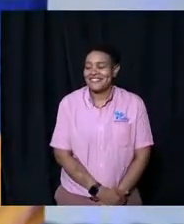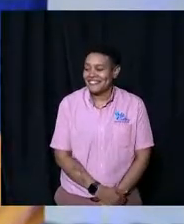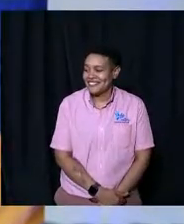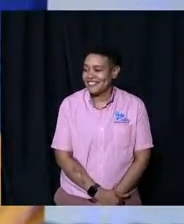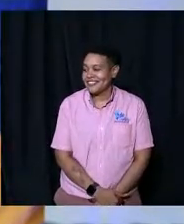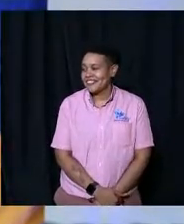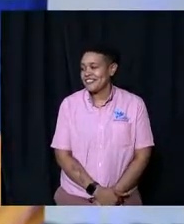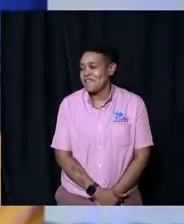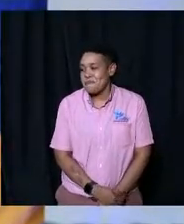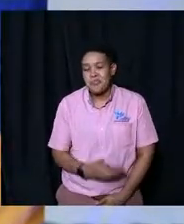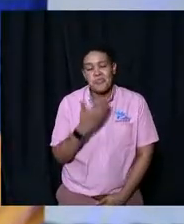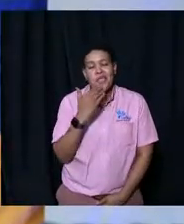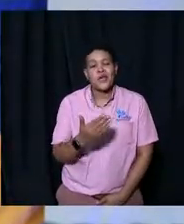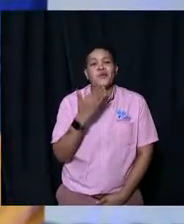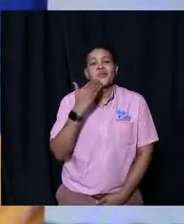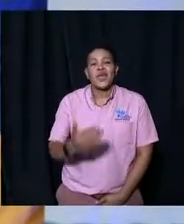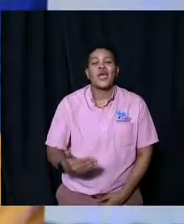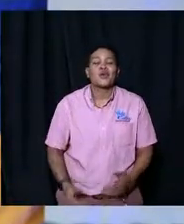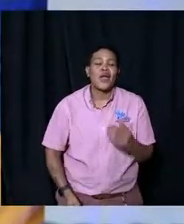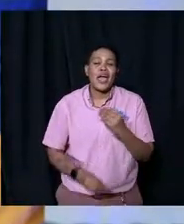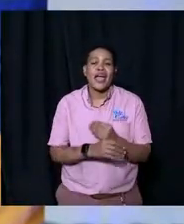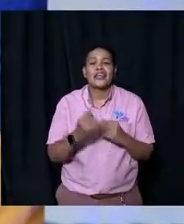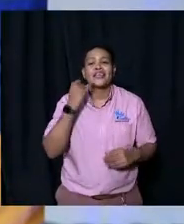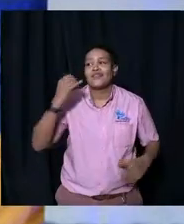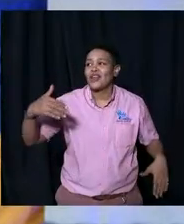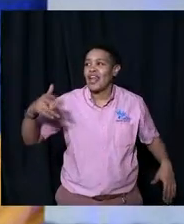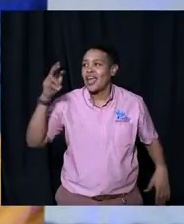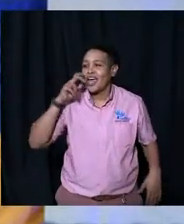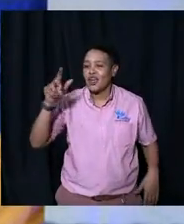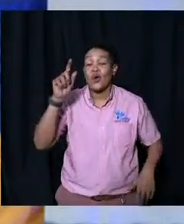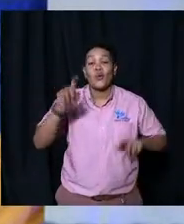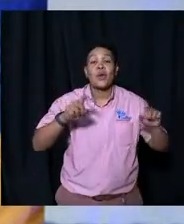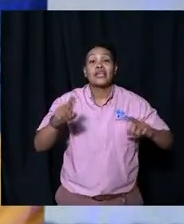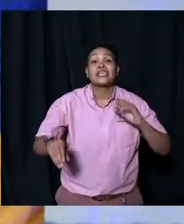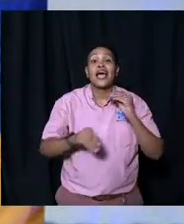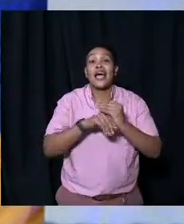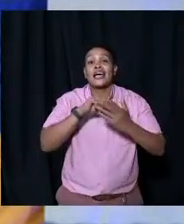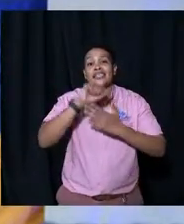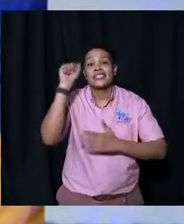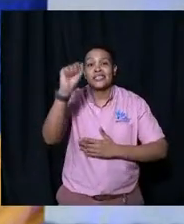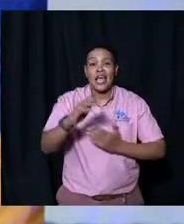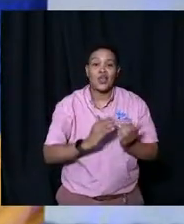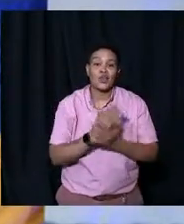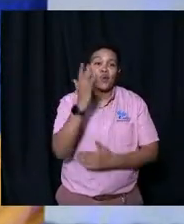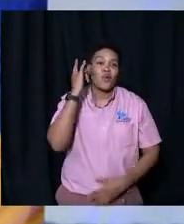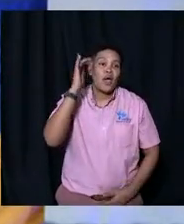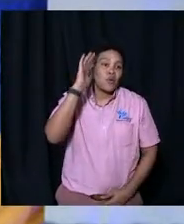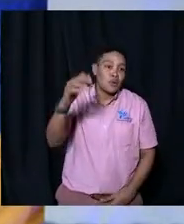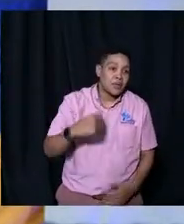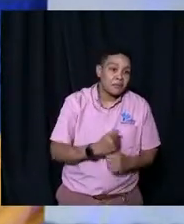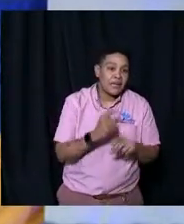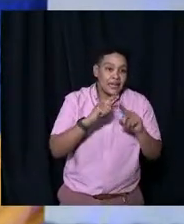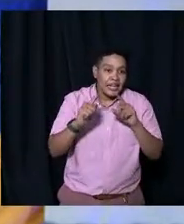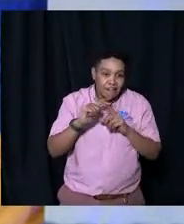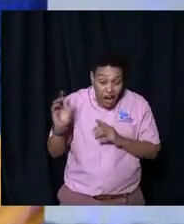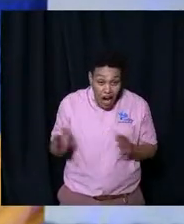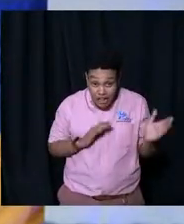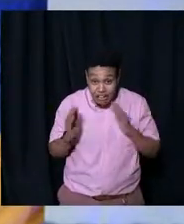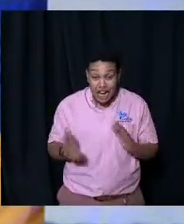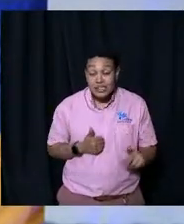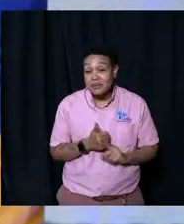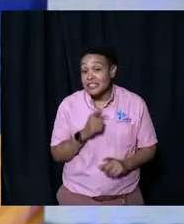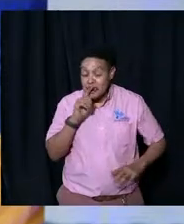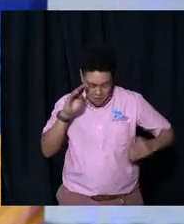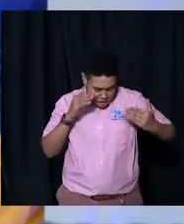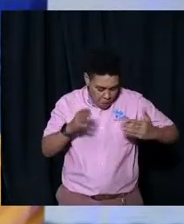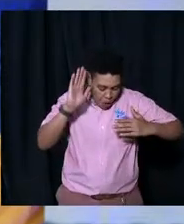you. Thank you for your questions. And remember, if you didn't hear your question answered, then send it through, because they will be making arrangements to